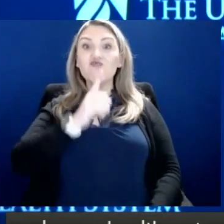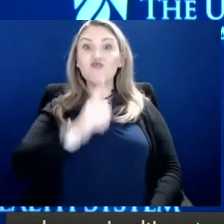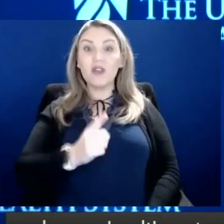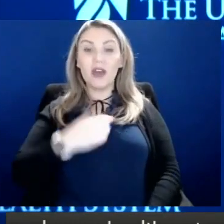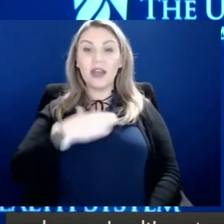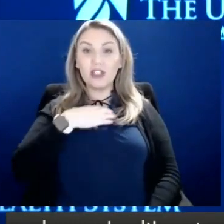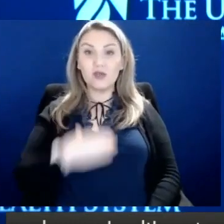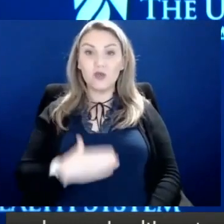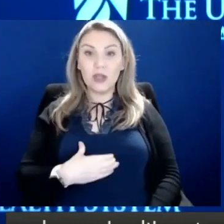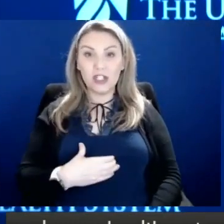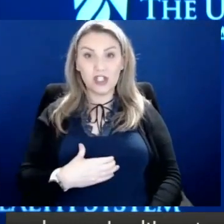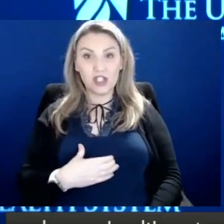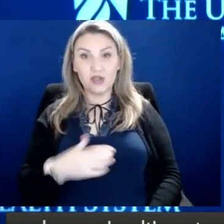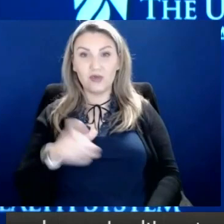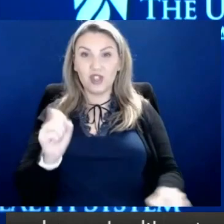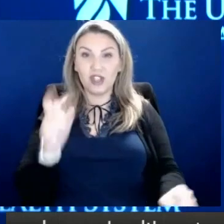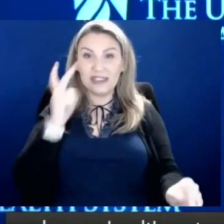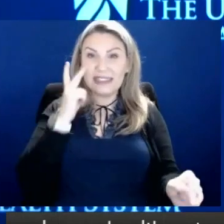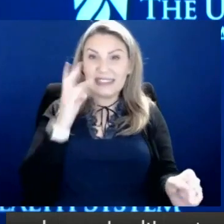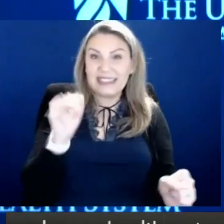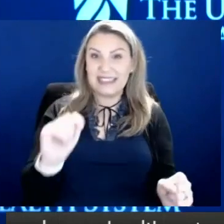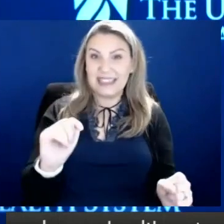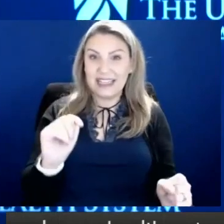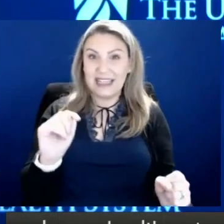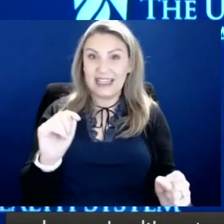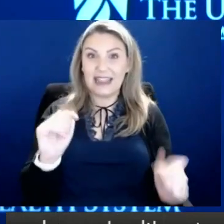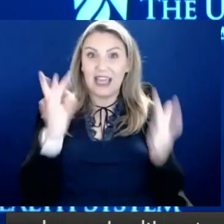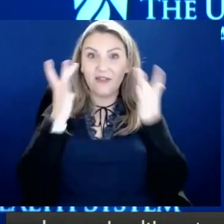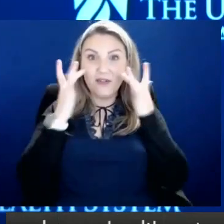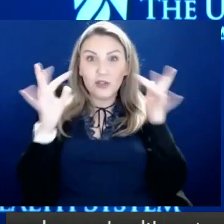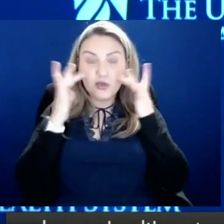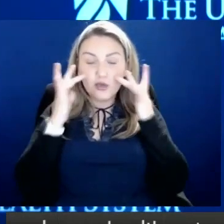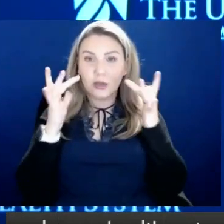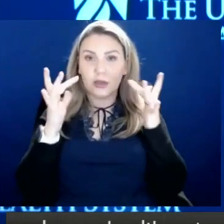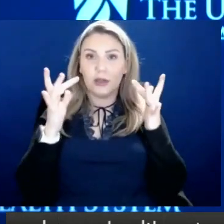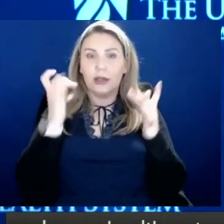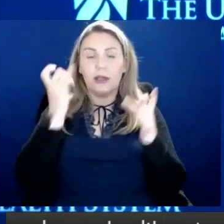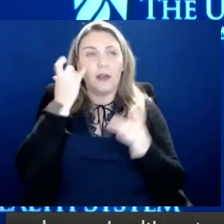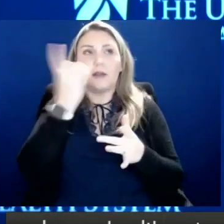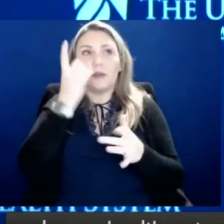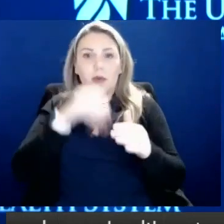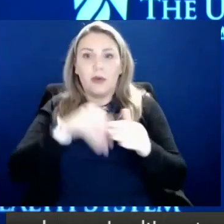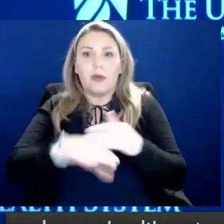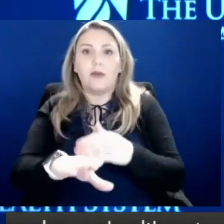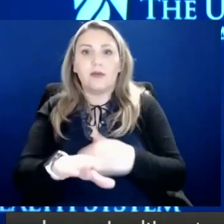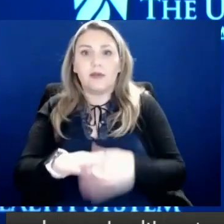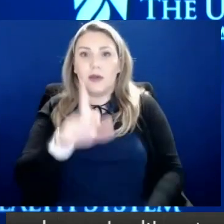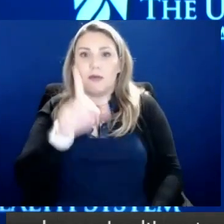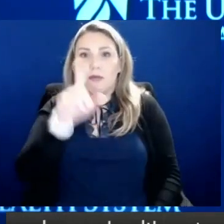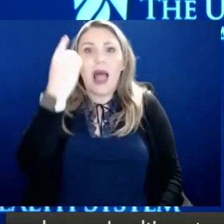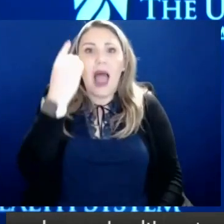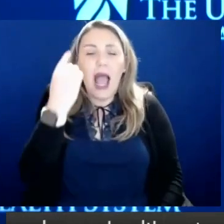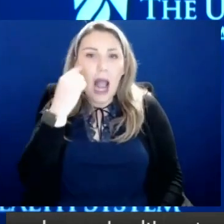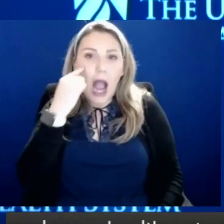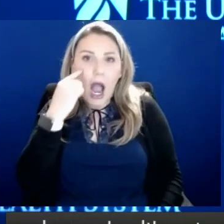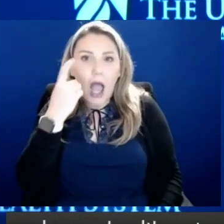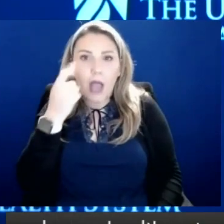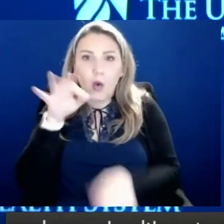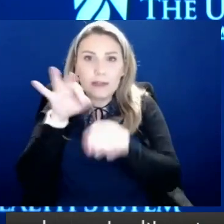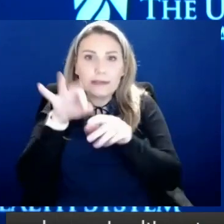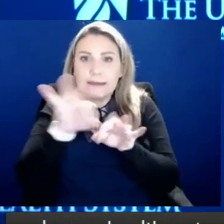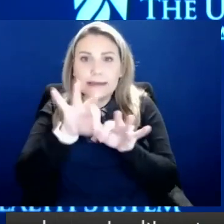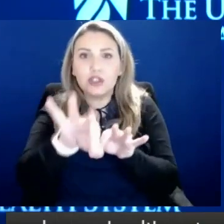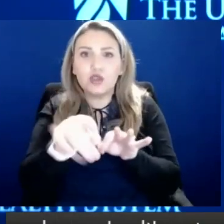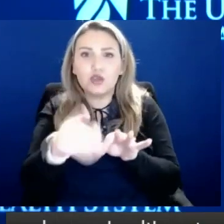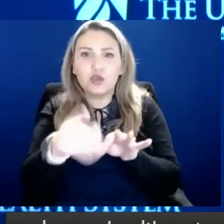could see it visually. I wish people could see it. Like if someone walks in with a black eye or stitches, something happened, but